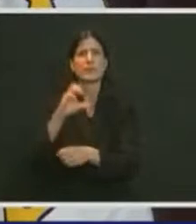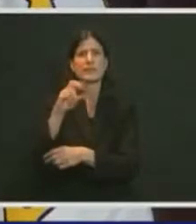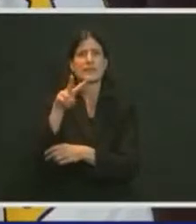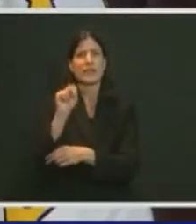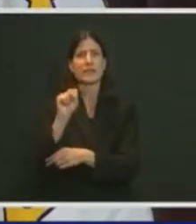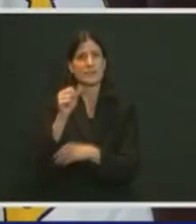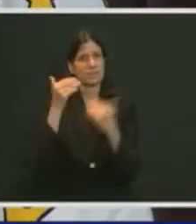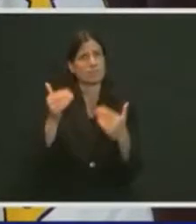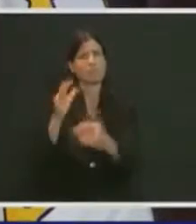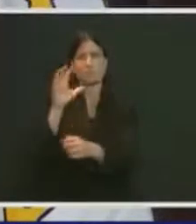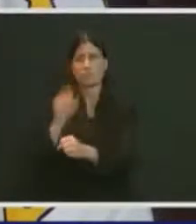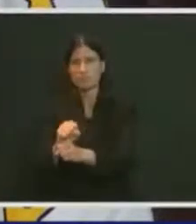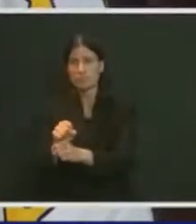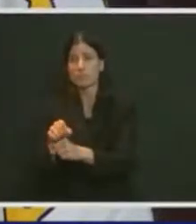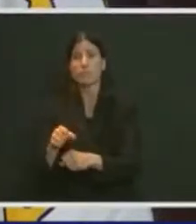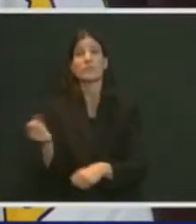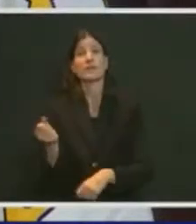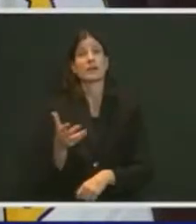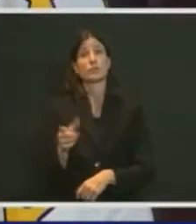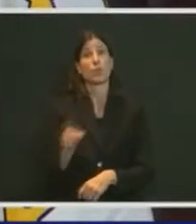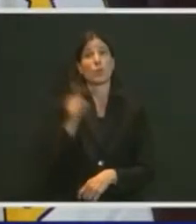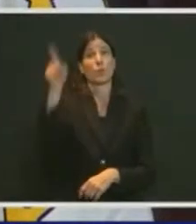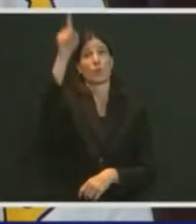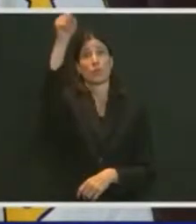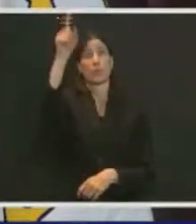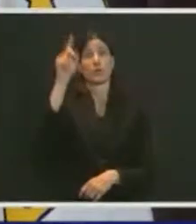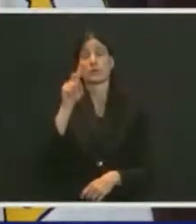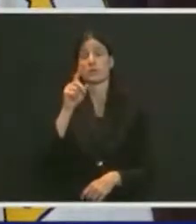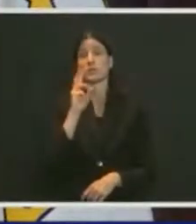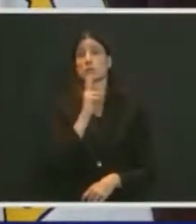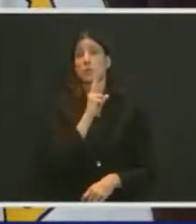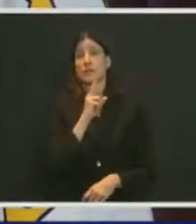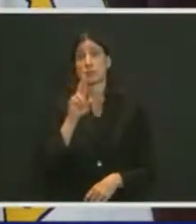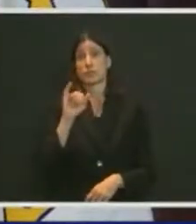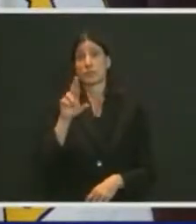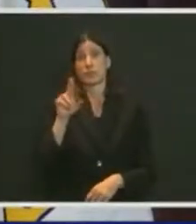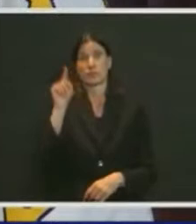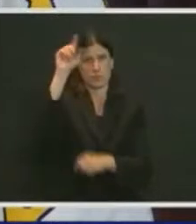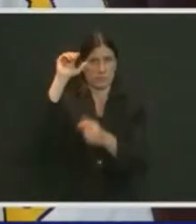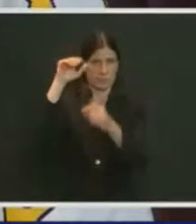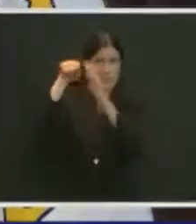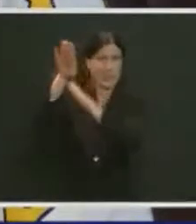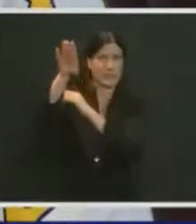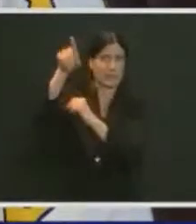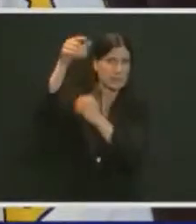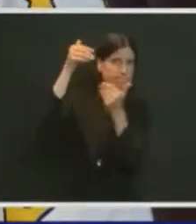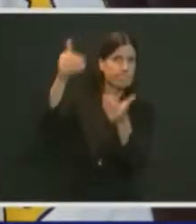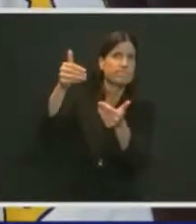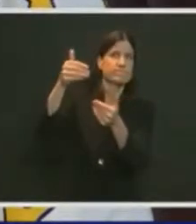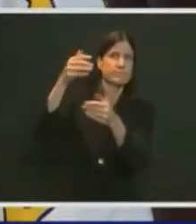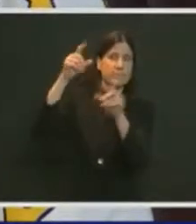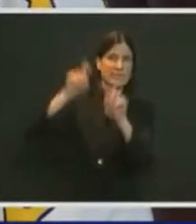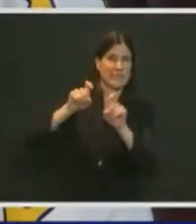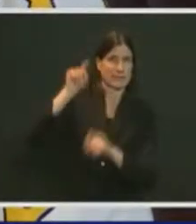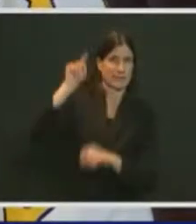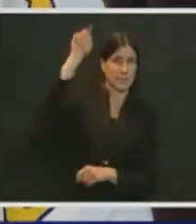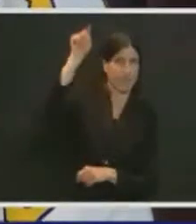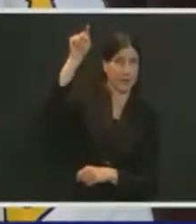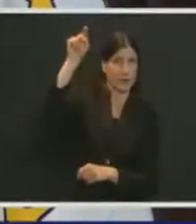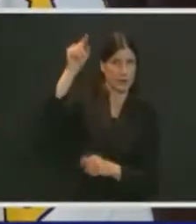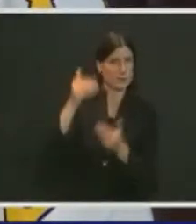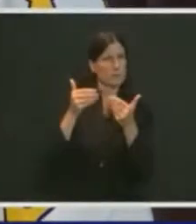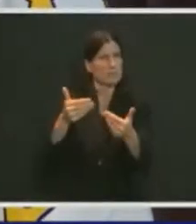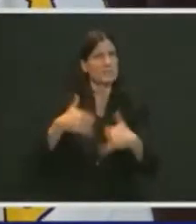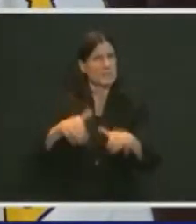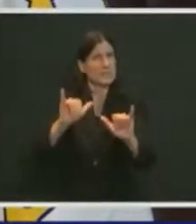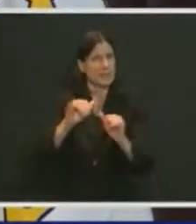it's helpful to let your healthcare provider know as well. Continuing to stay engaged with your healthcare provider so